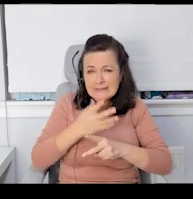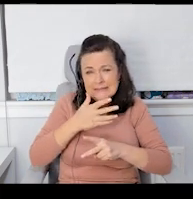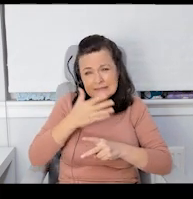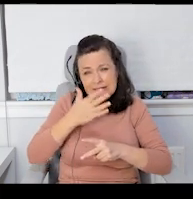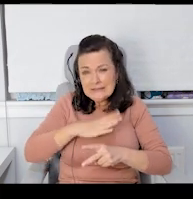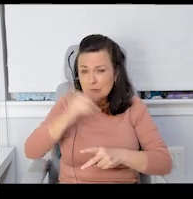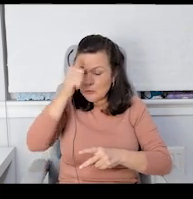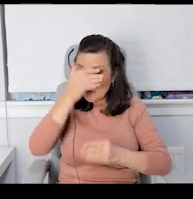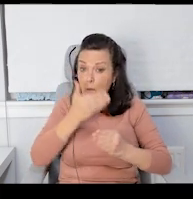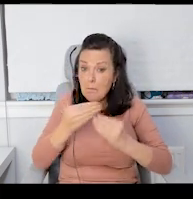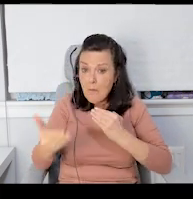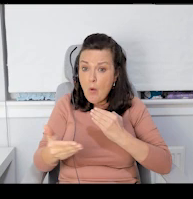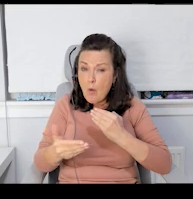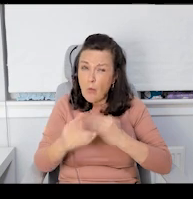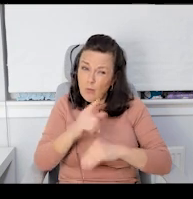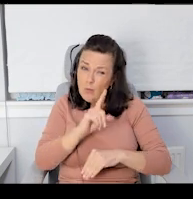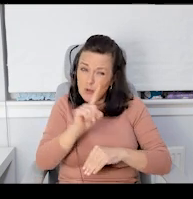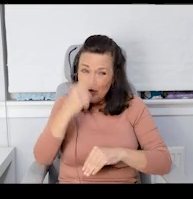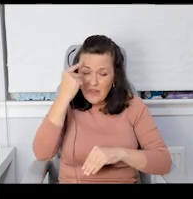So honestly,